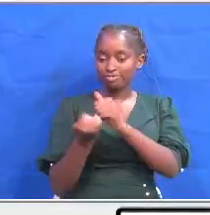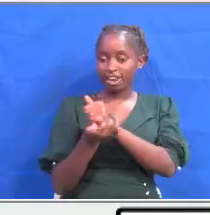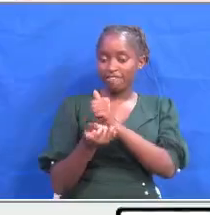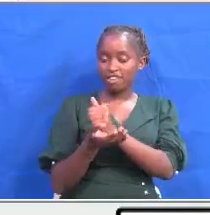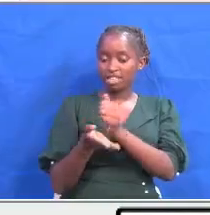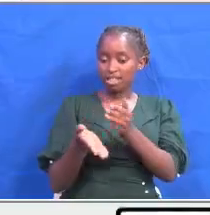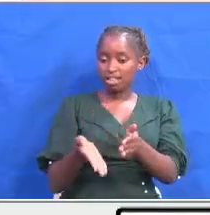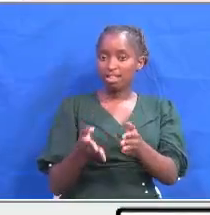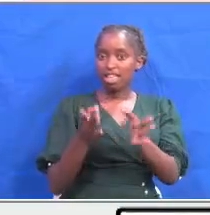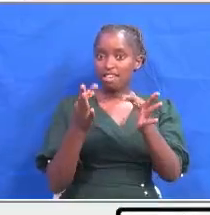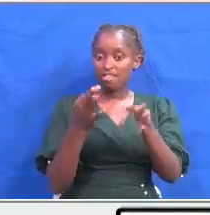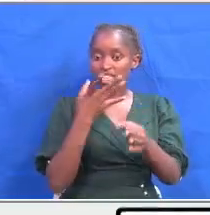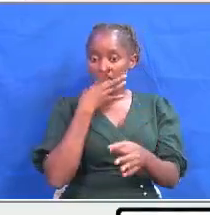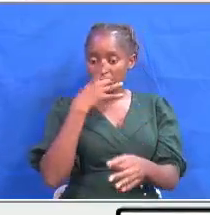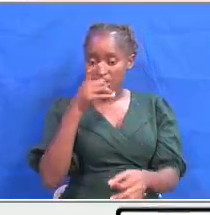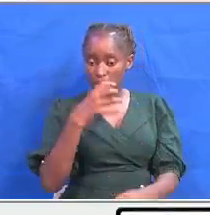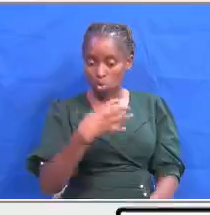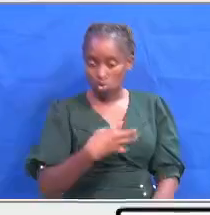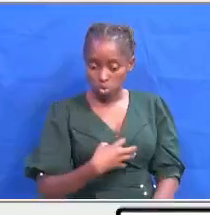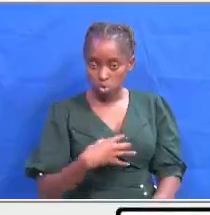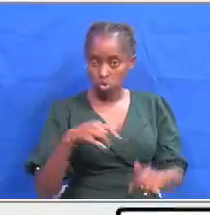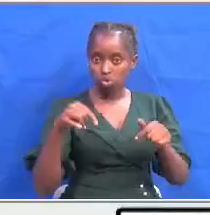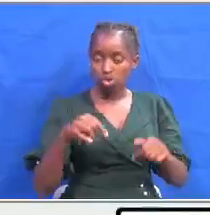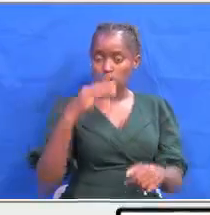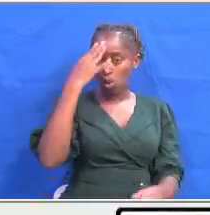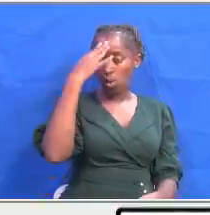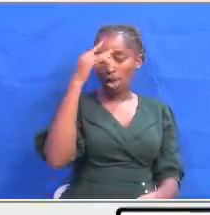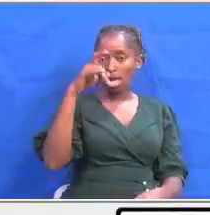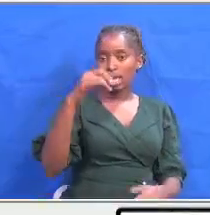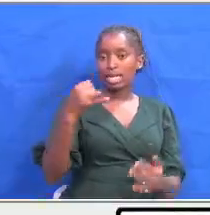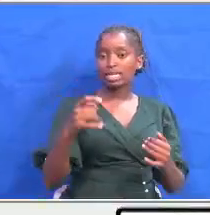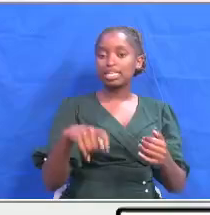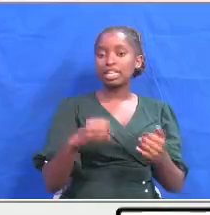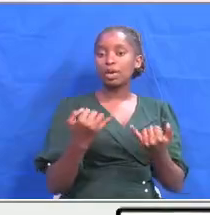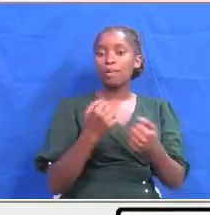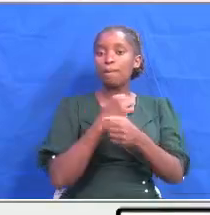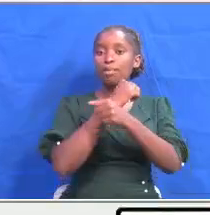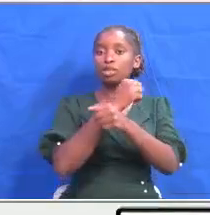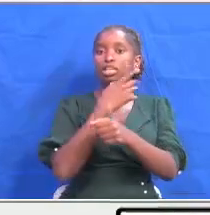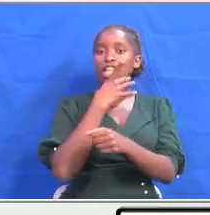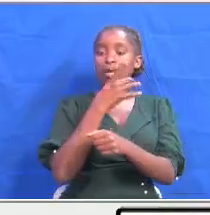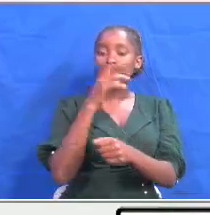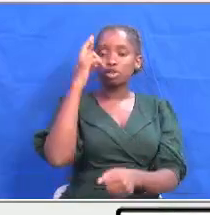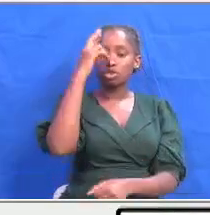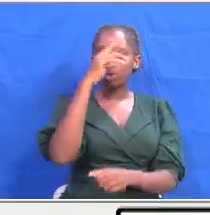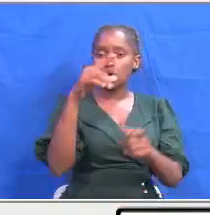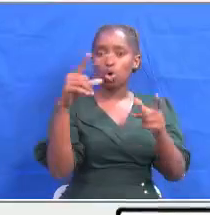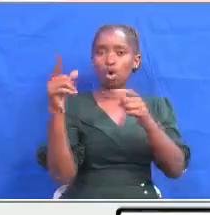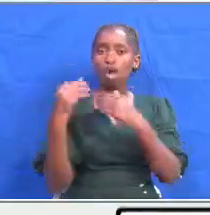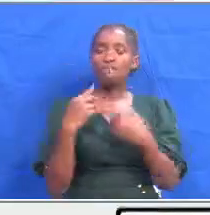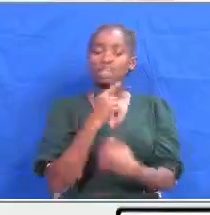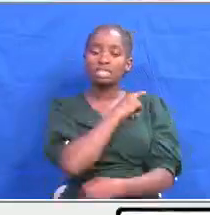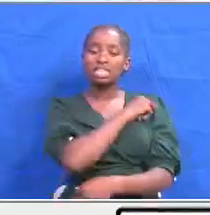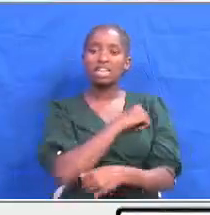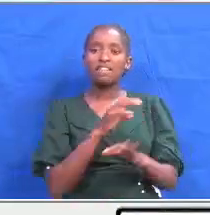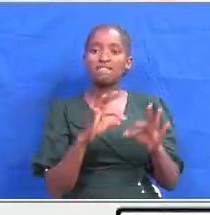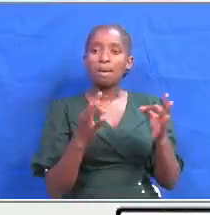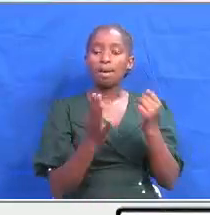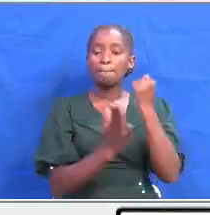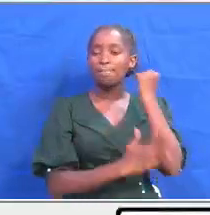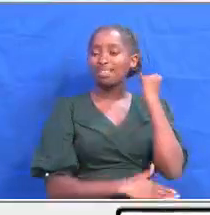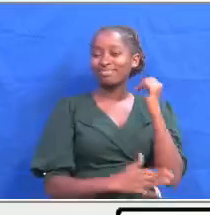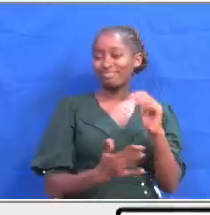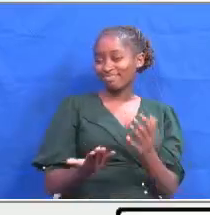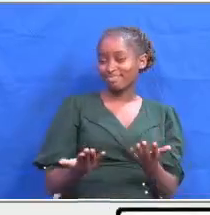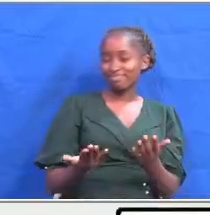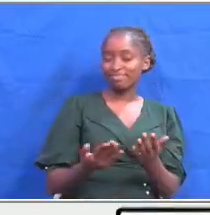today because you want to safeguard him so he goes to again mistreat his family or something. I mean, let's have